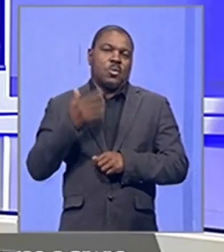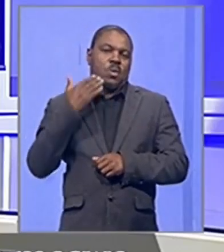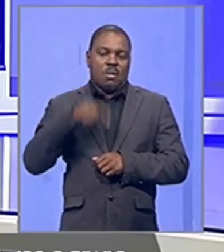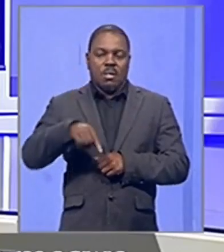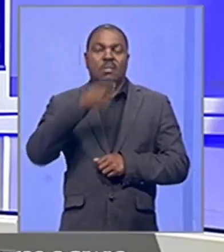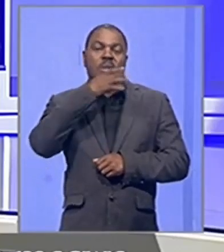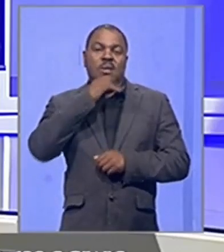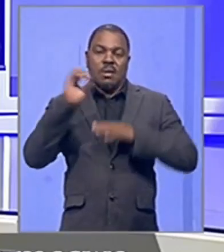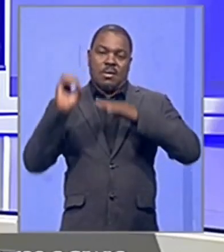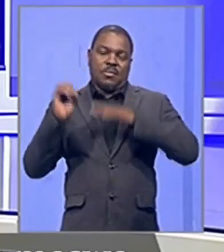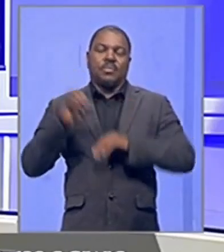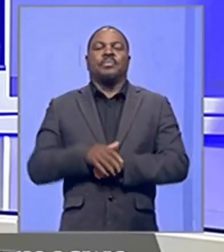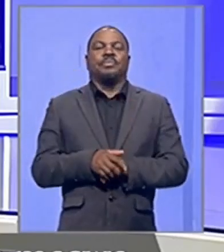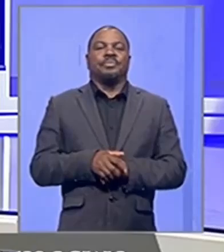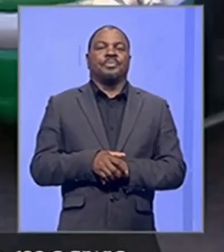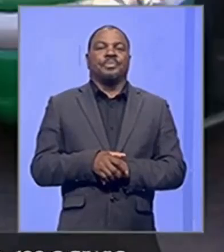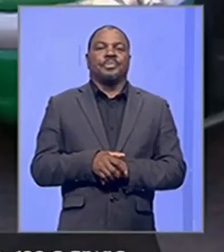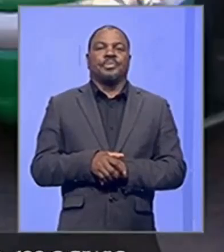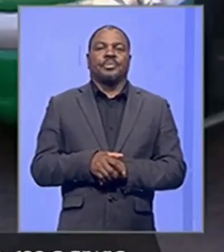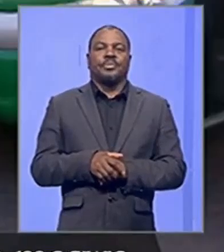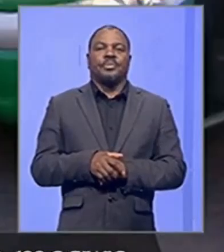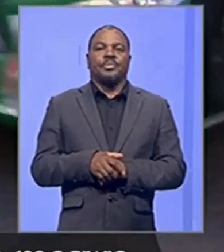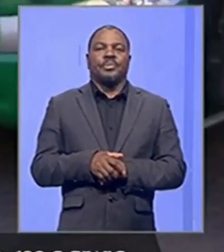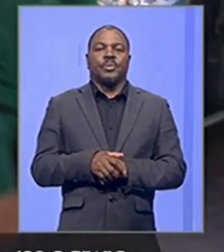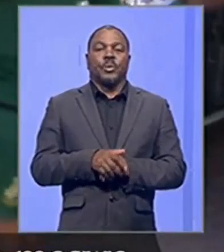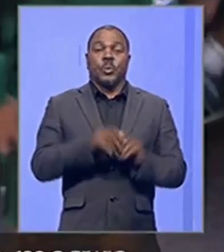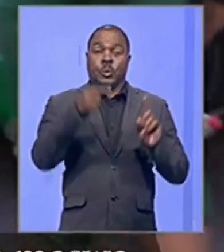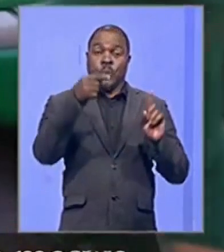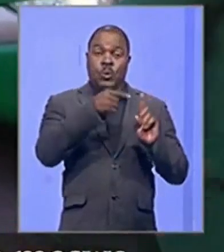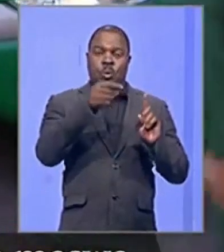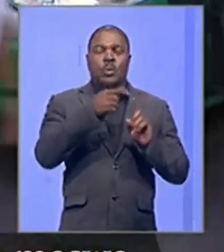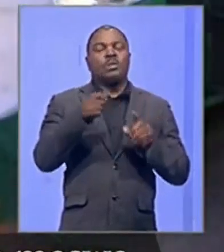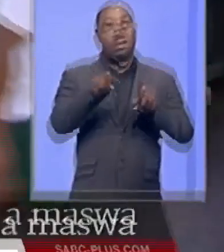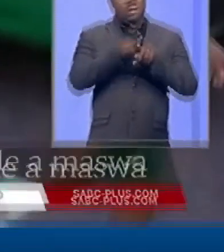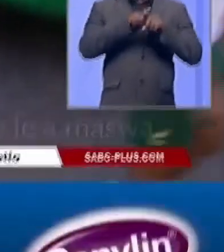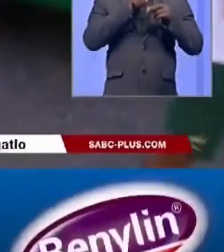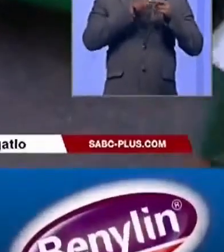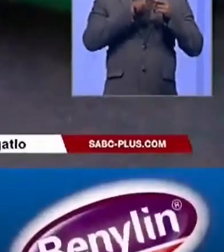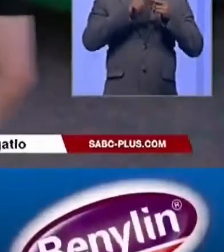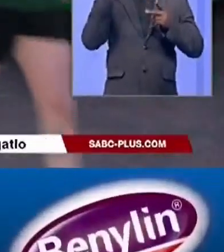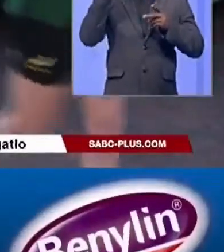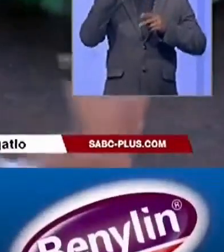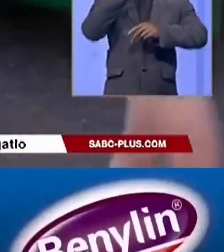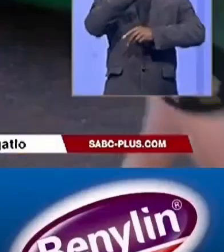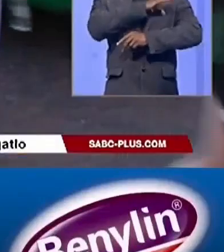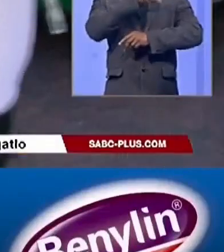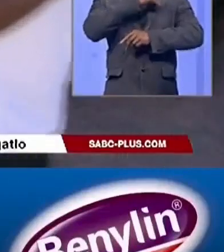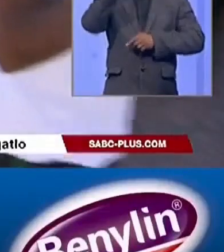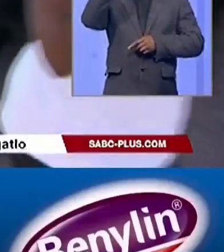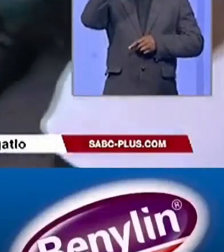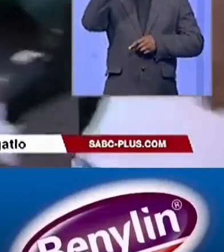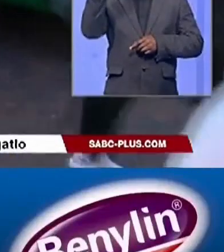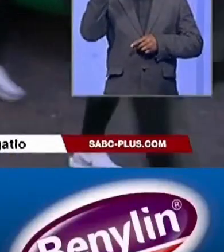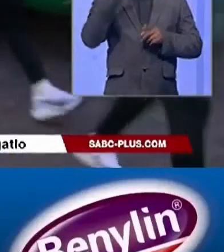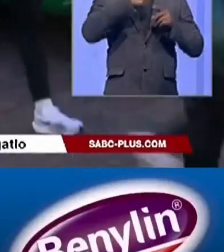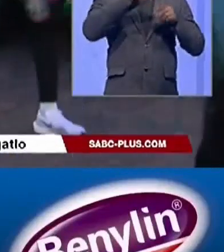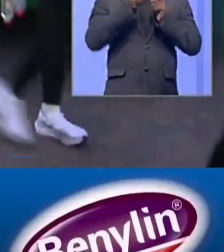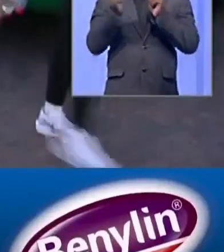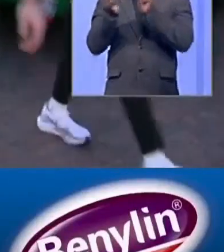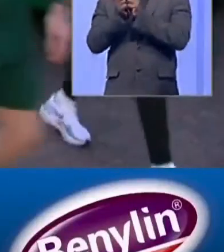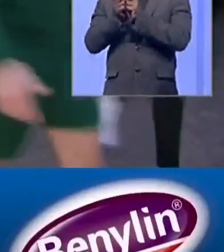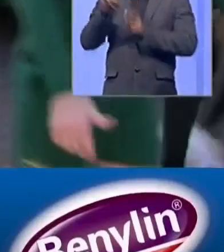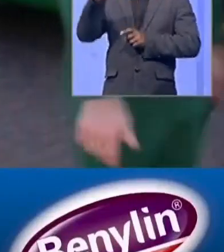Mokibelo mathapama. Du Toit o bile gape mokaptene wa Boks nakong ya ge ba raloka le Wales